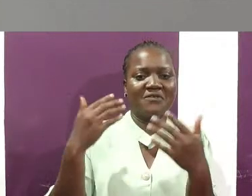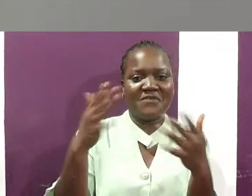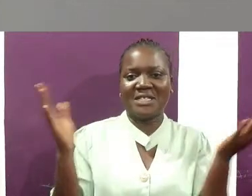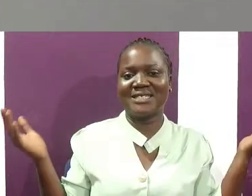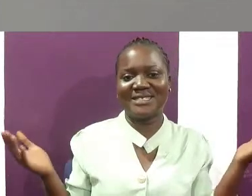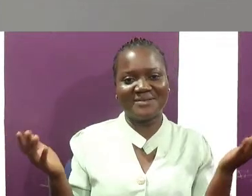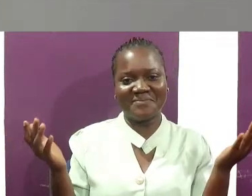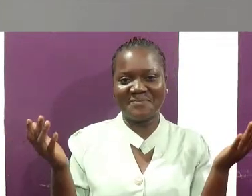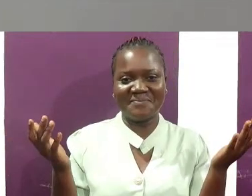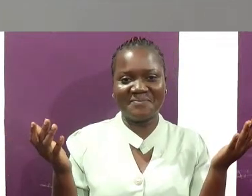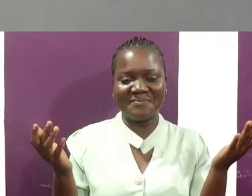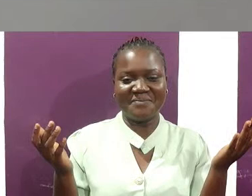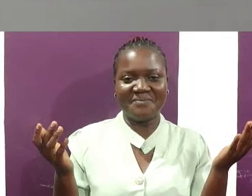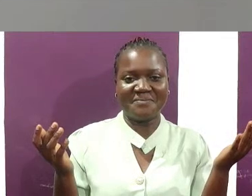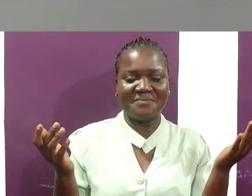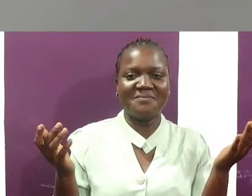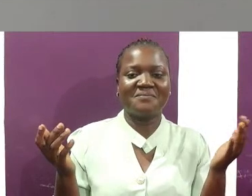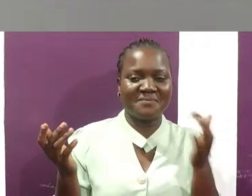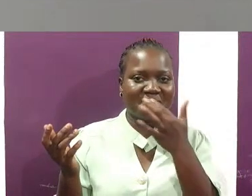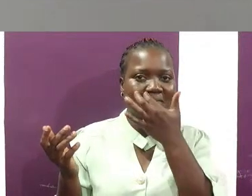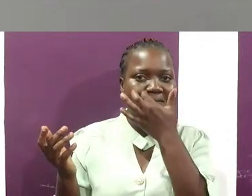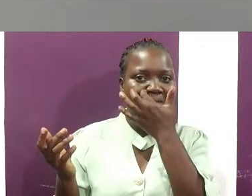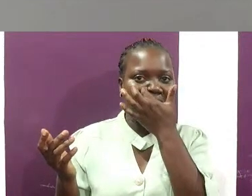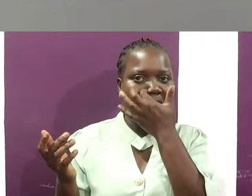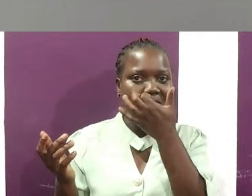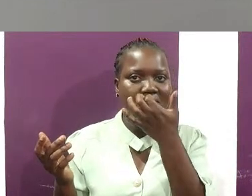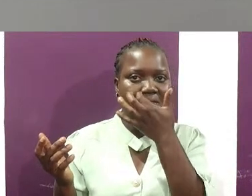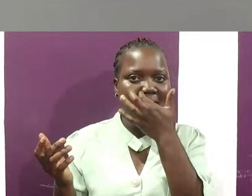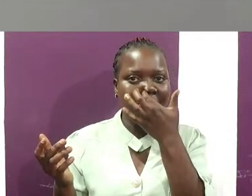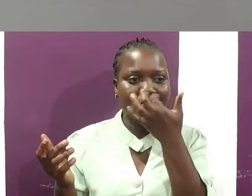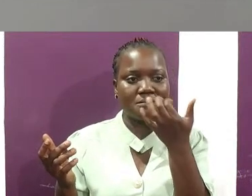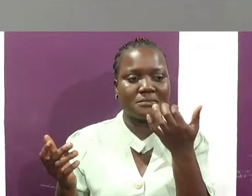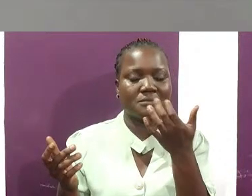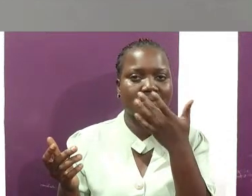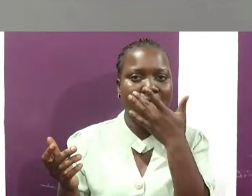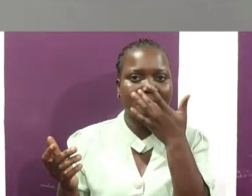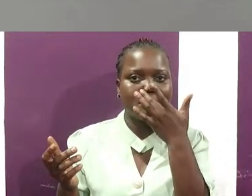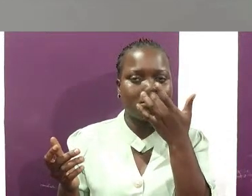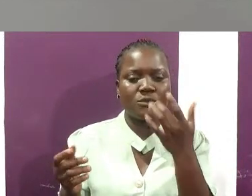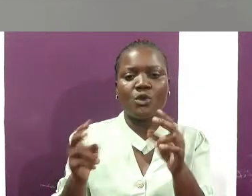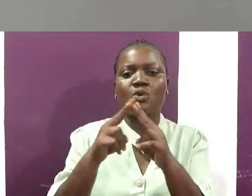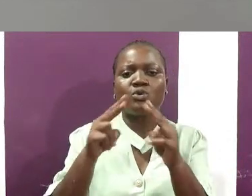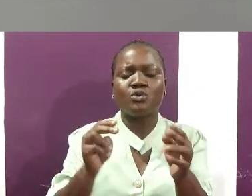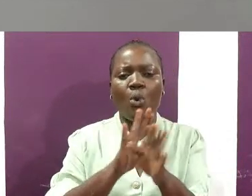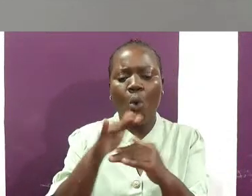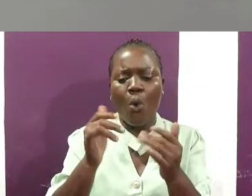And so let's think of some takeaways from the texts that we've studied